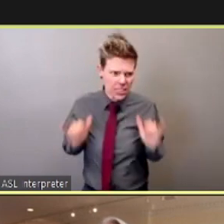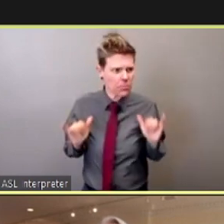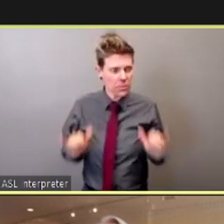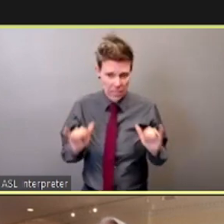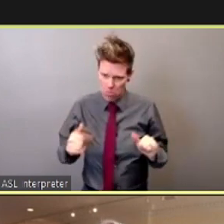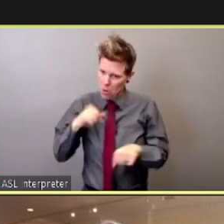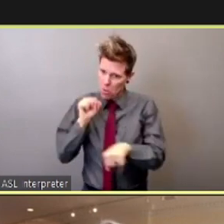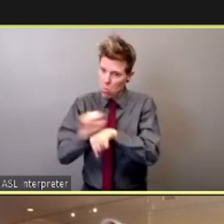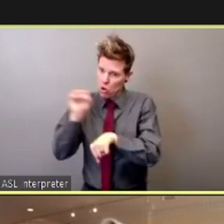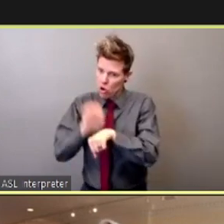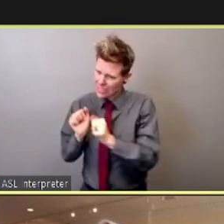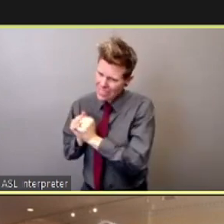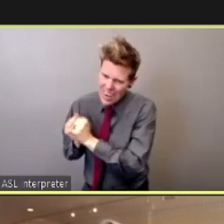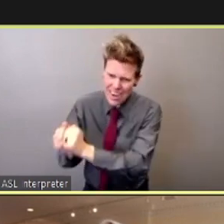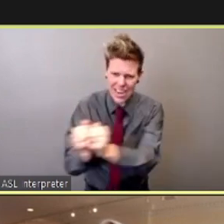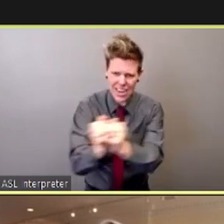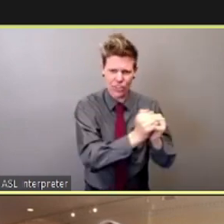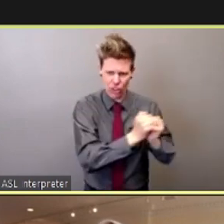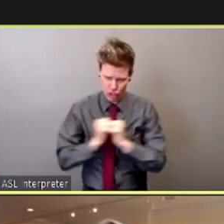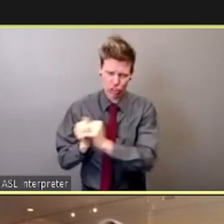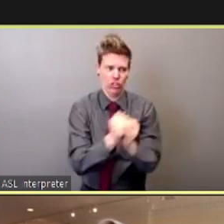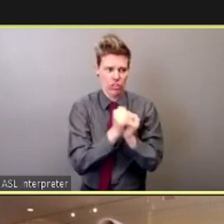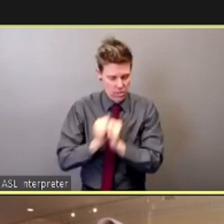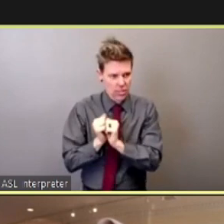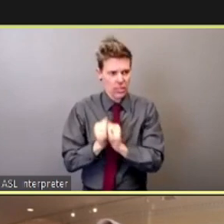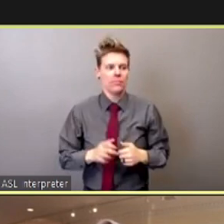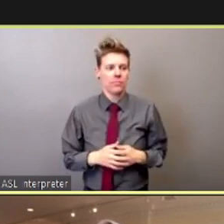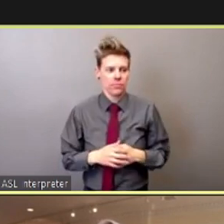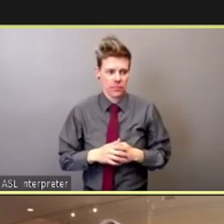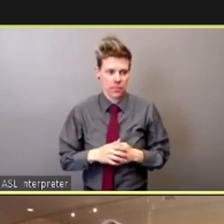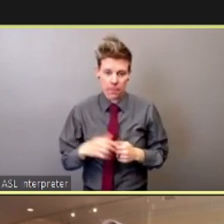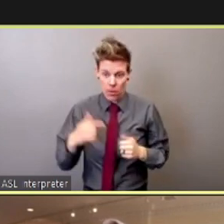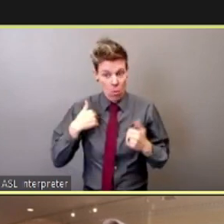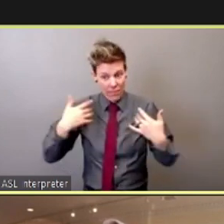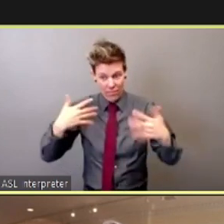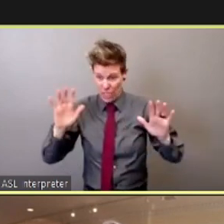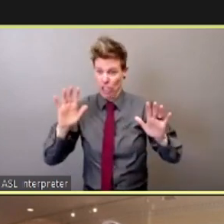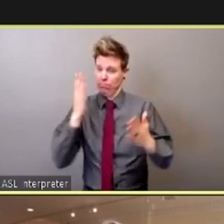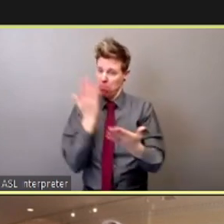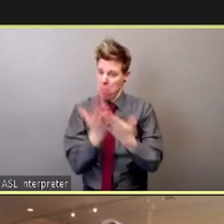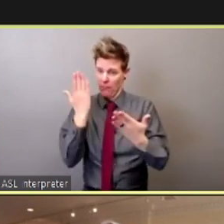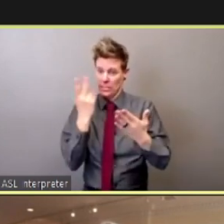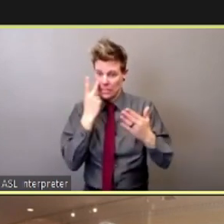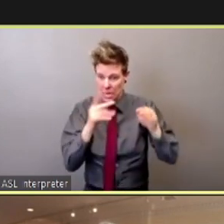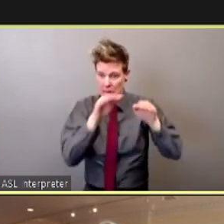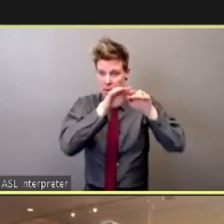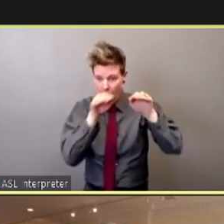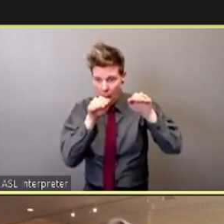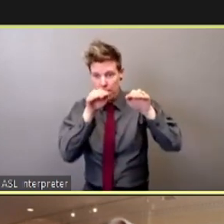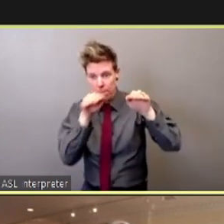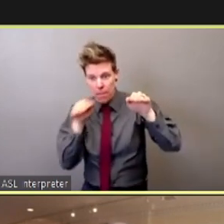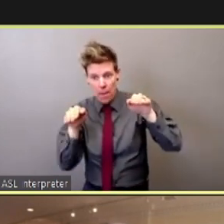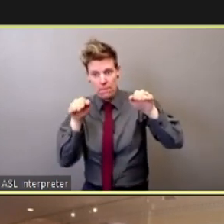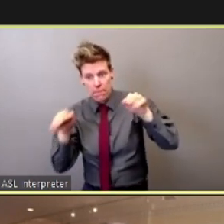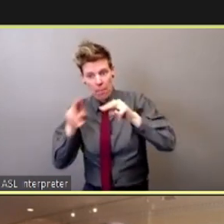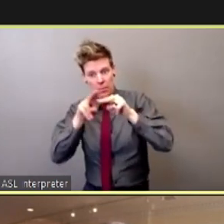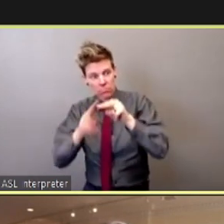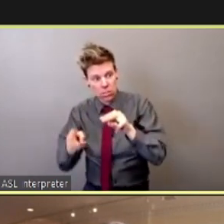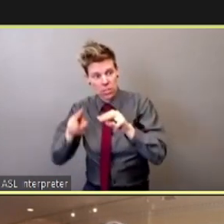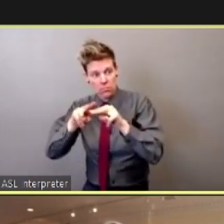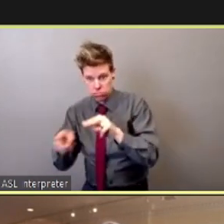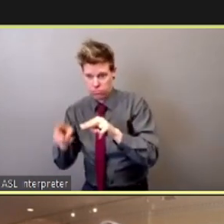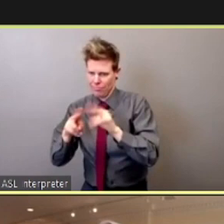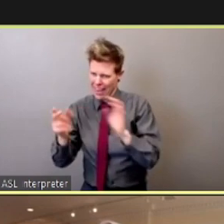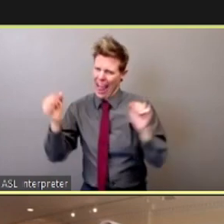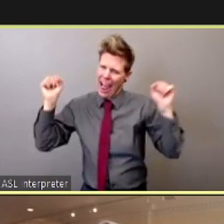building up immunities, mean that we're moving into a place where we are as safely as practically possible,